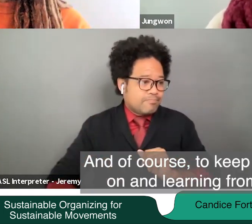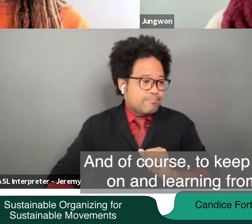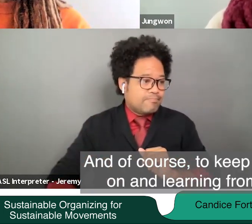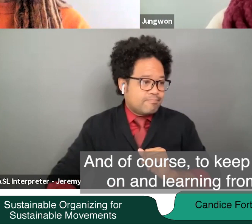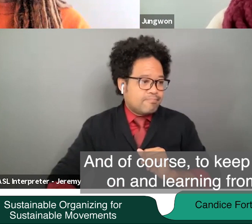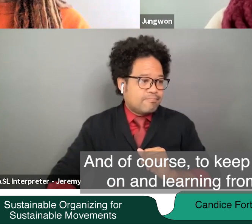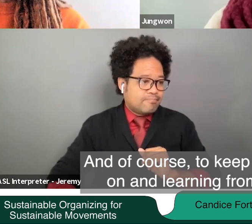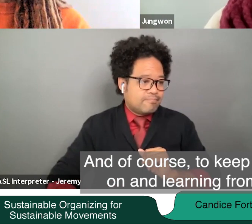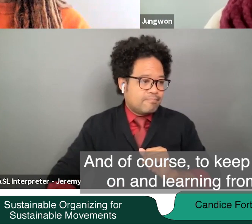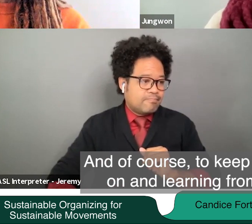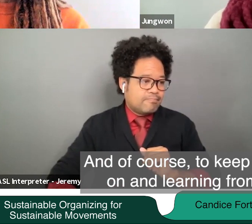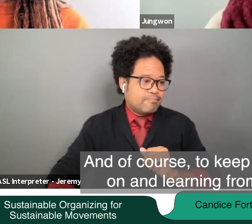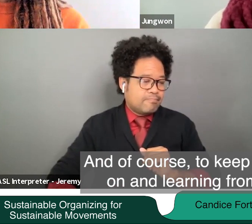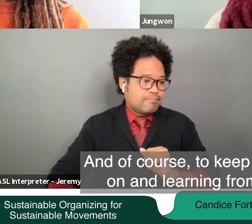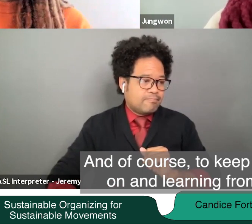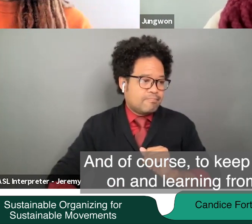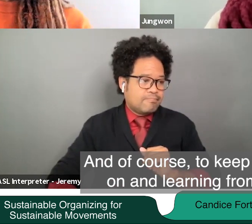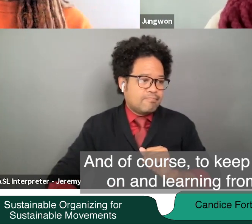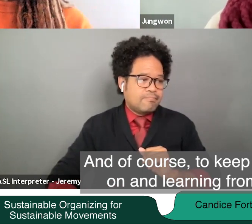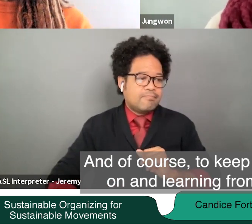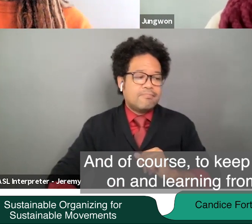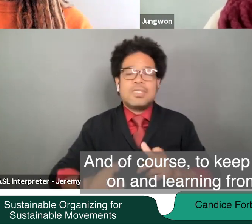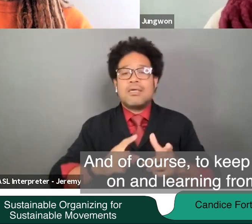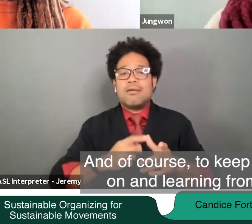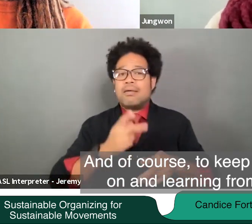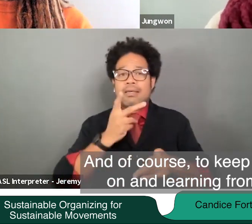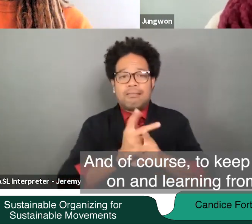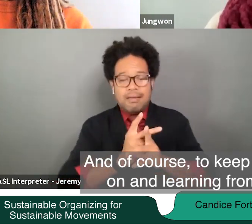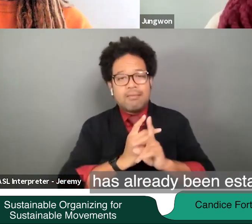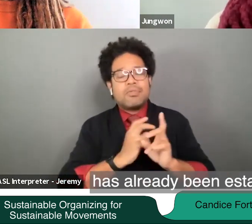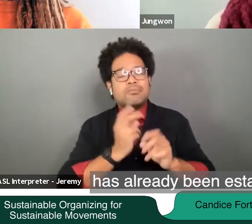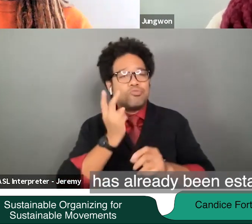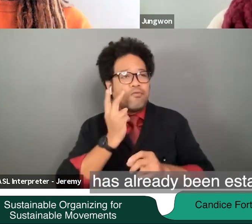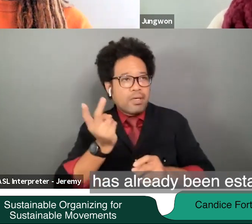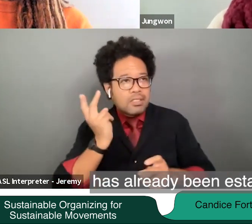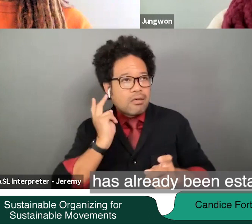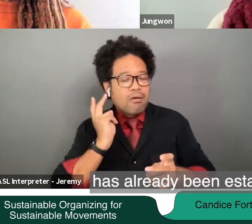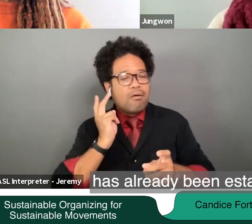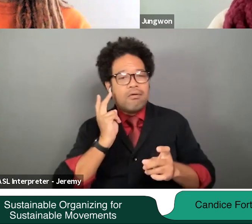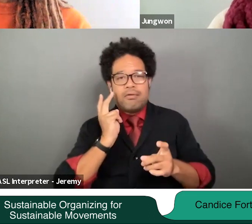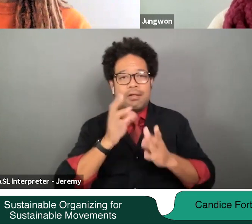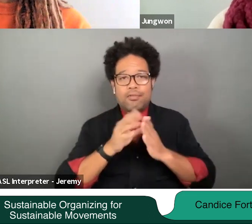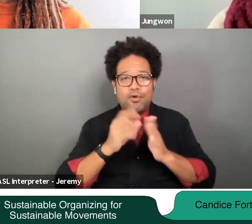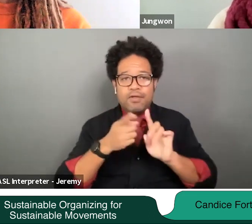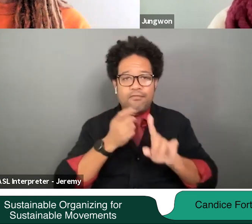and of course to keep reflecting on and learning from what has already been